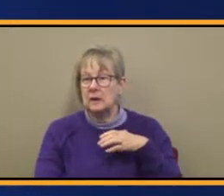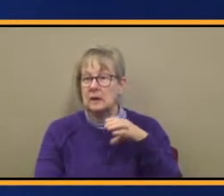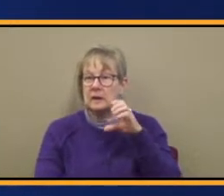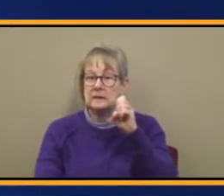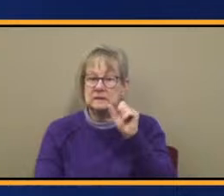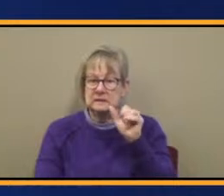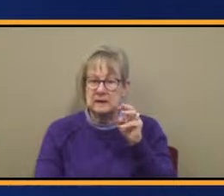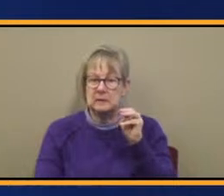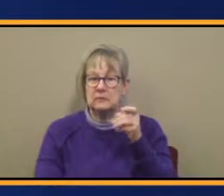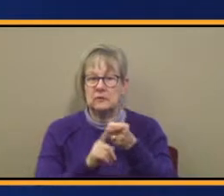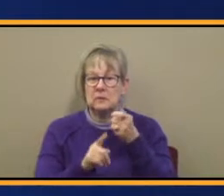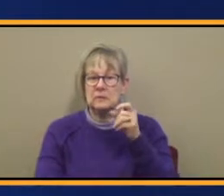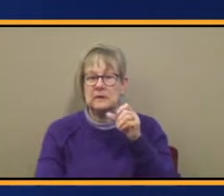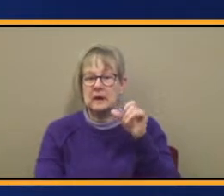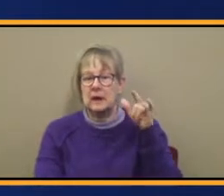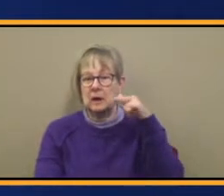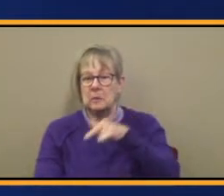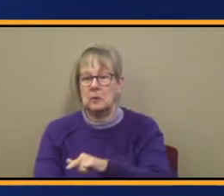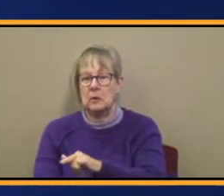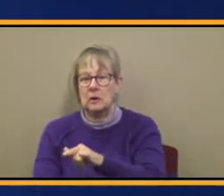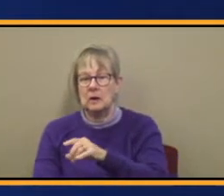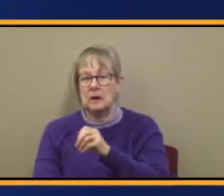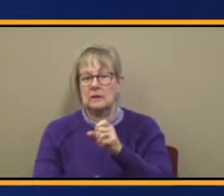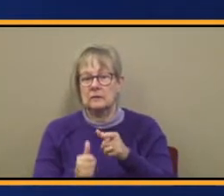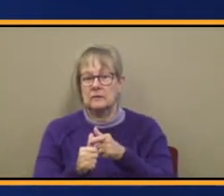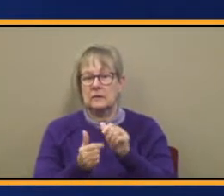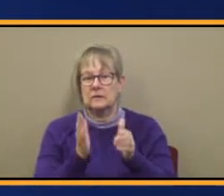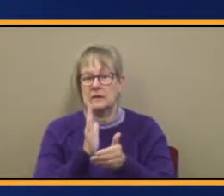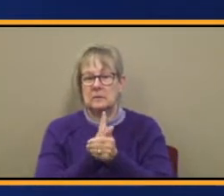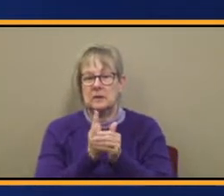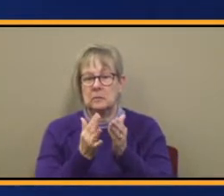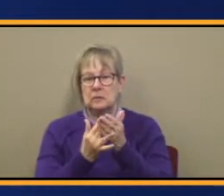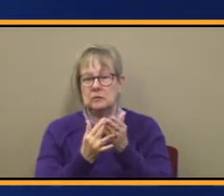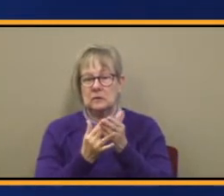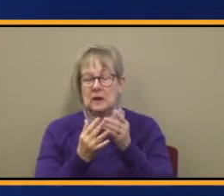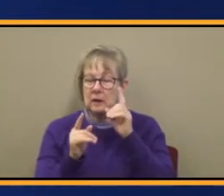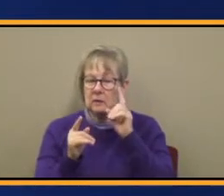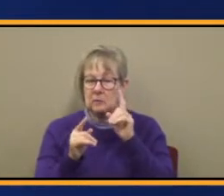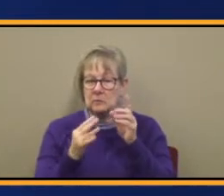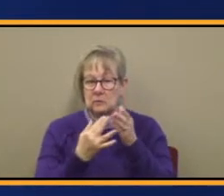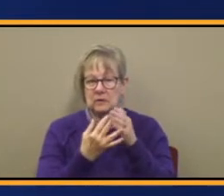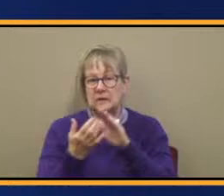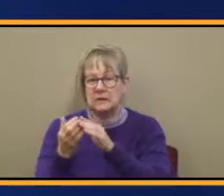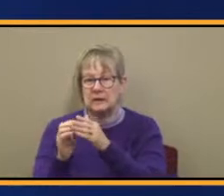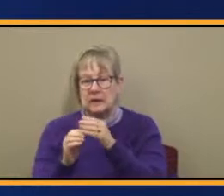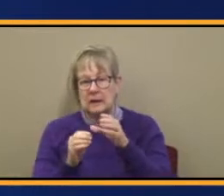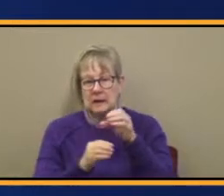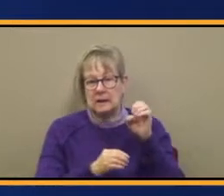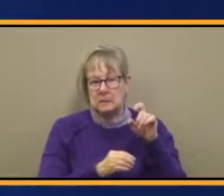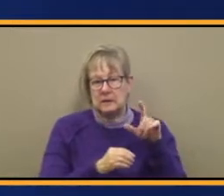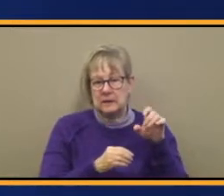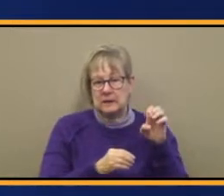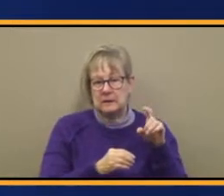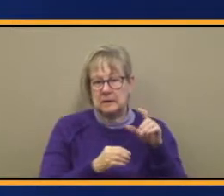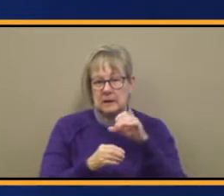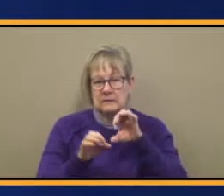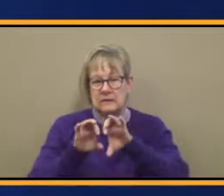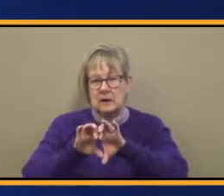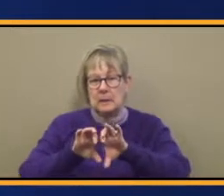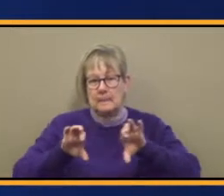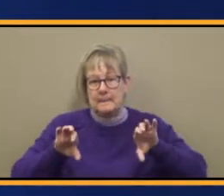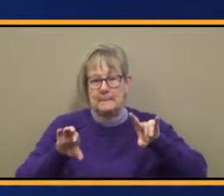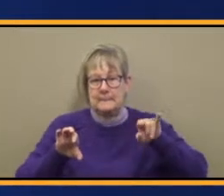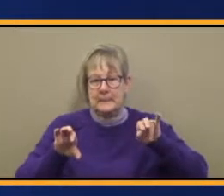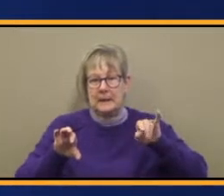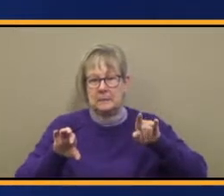Airport. Item number 3 is the First Amendment between the city and SFPP, one of the pipeline holders at an airport.